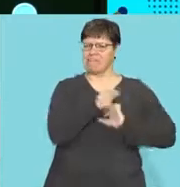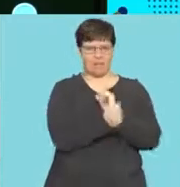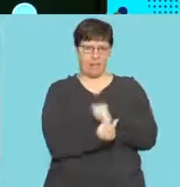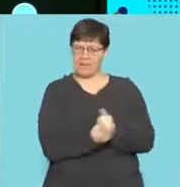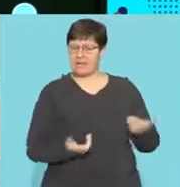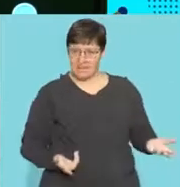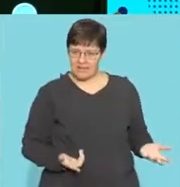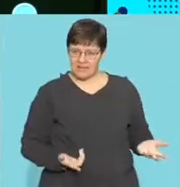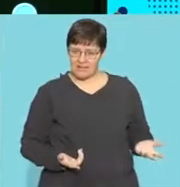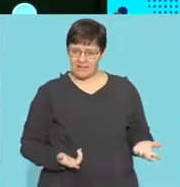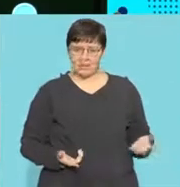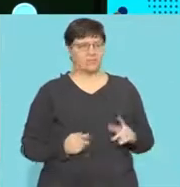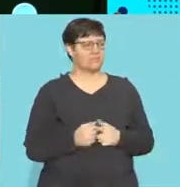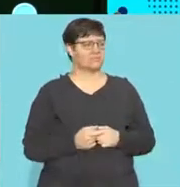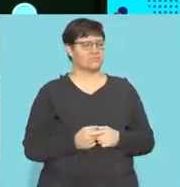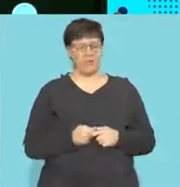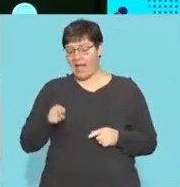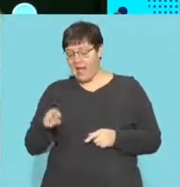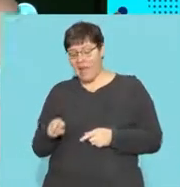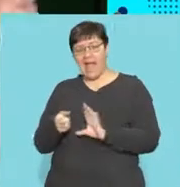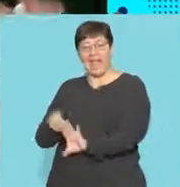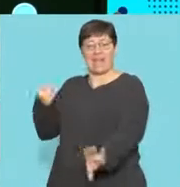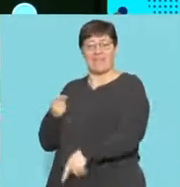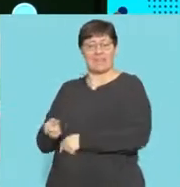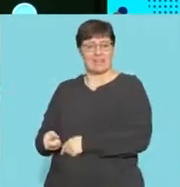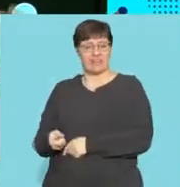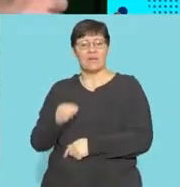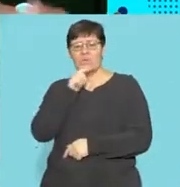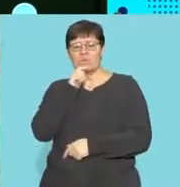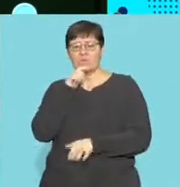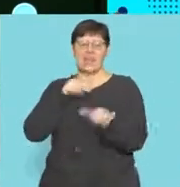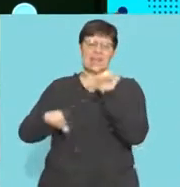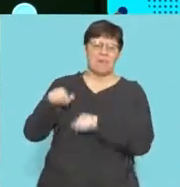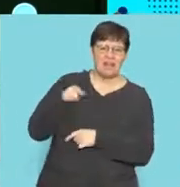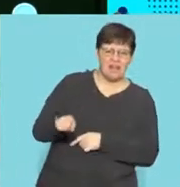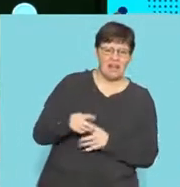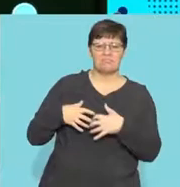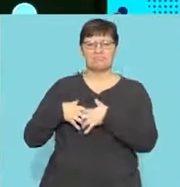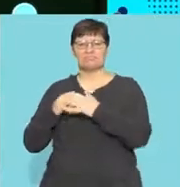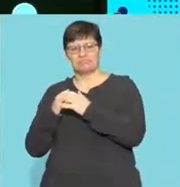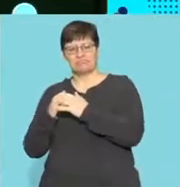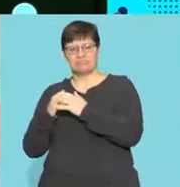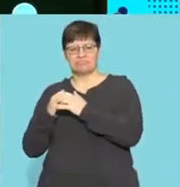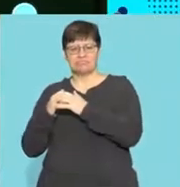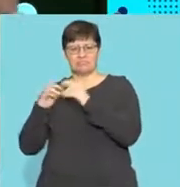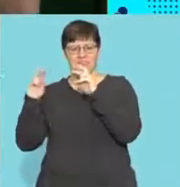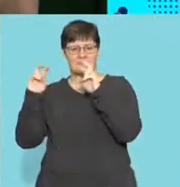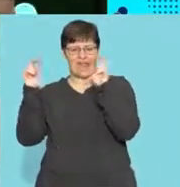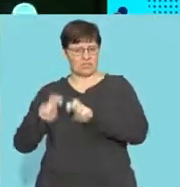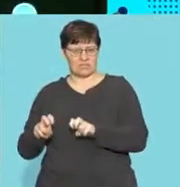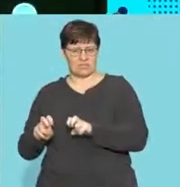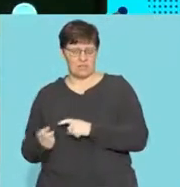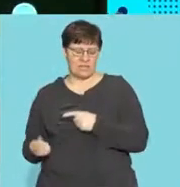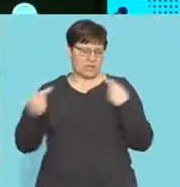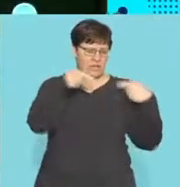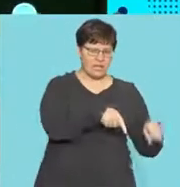not talking about the galvanic cell where we used chemicals to make electricity. Now, where can we put